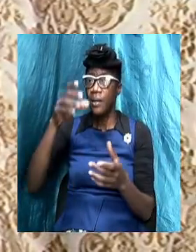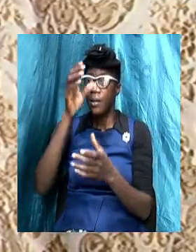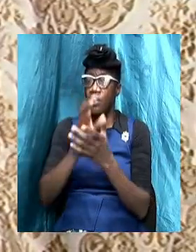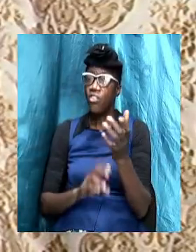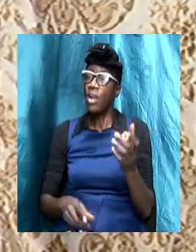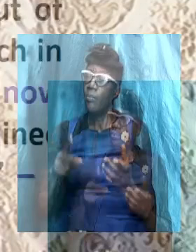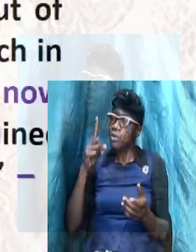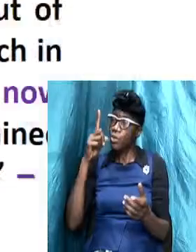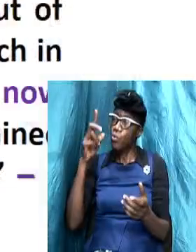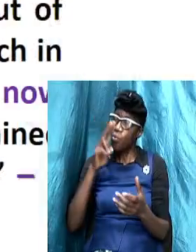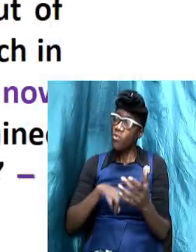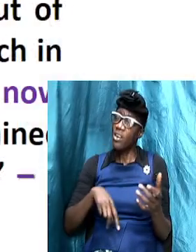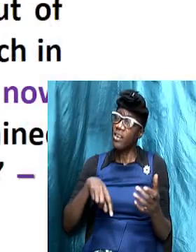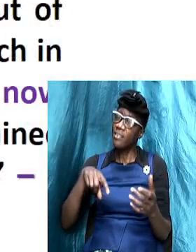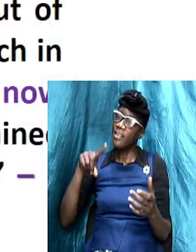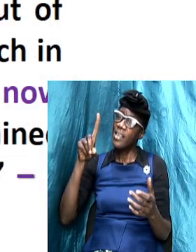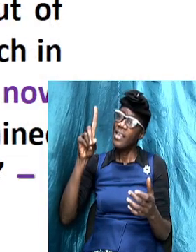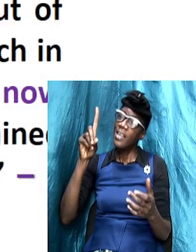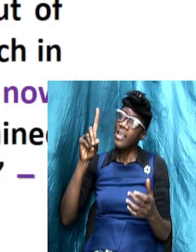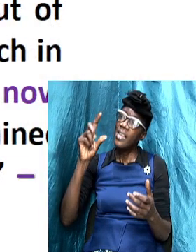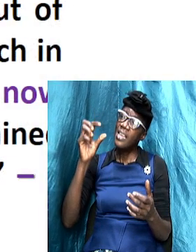chosen generation,